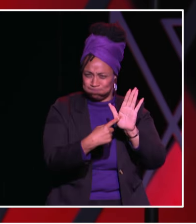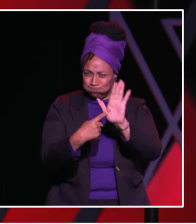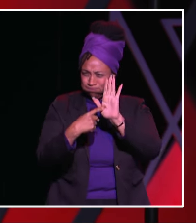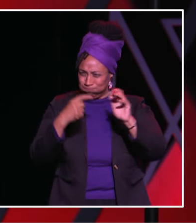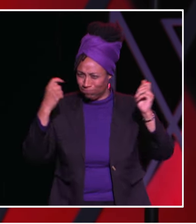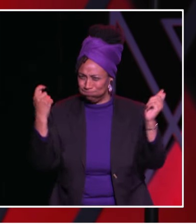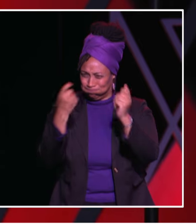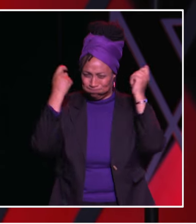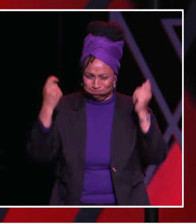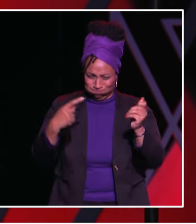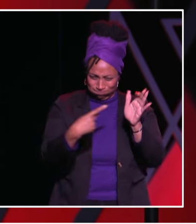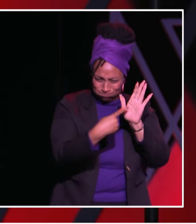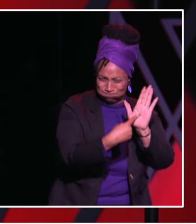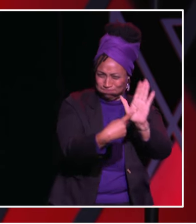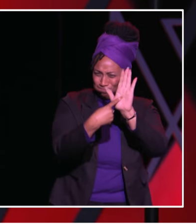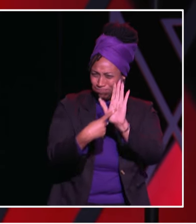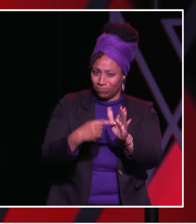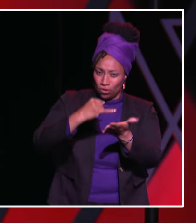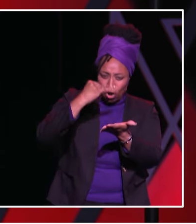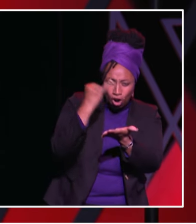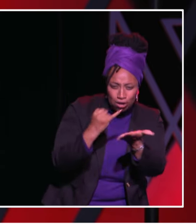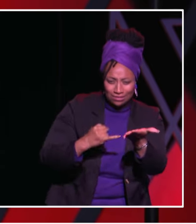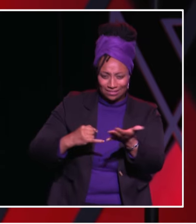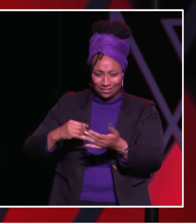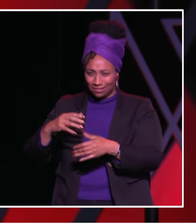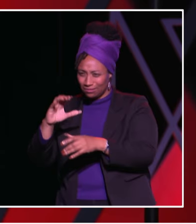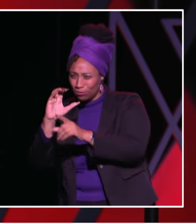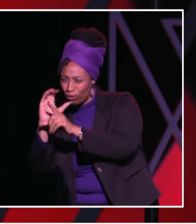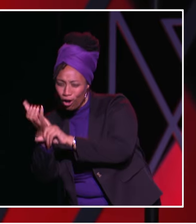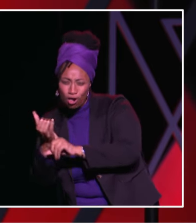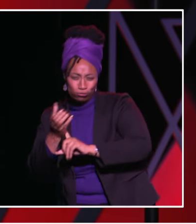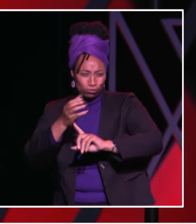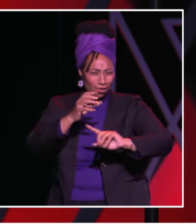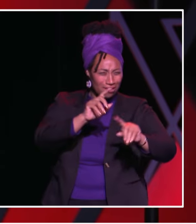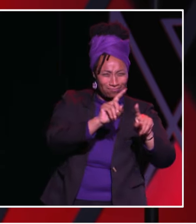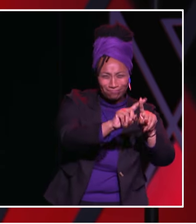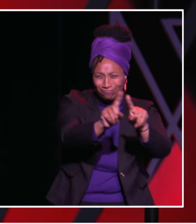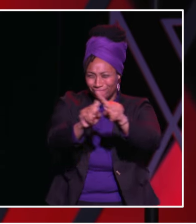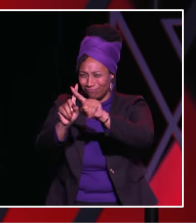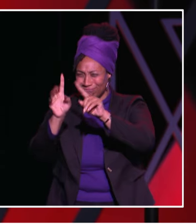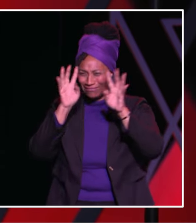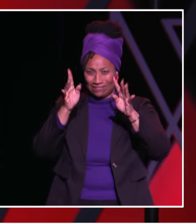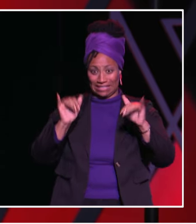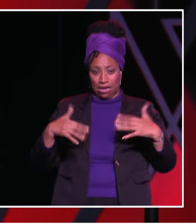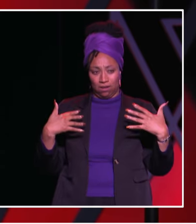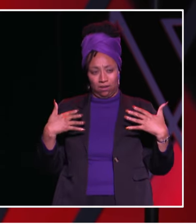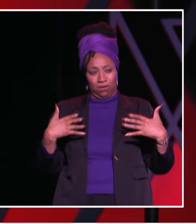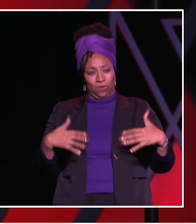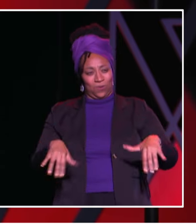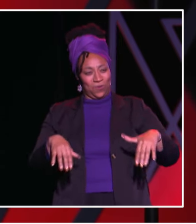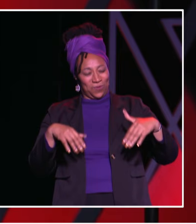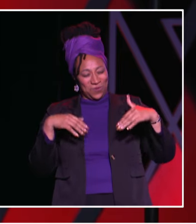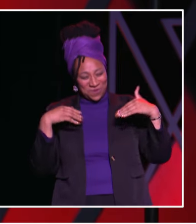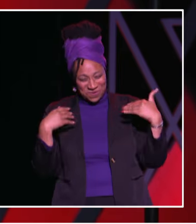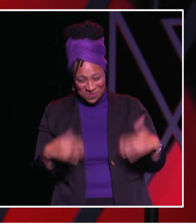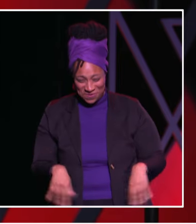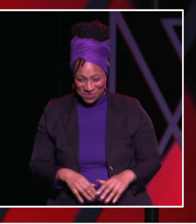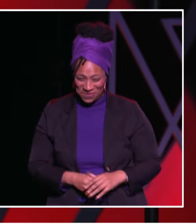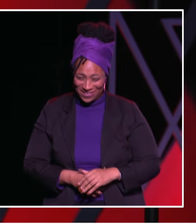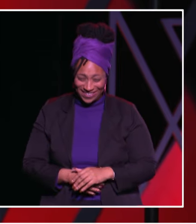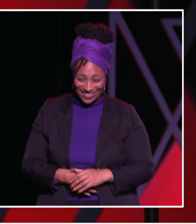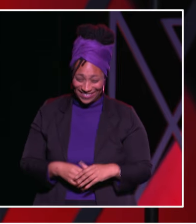arts, creativity, and culture. I want to begin by thanking our incredible